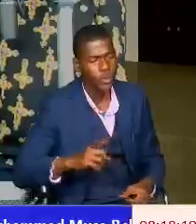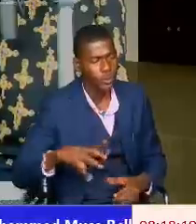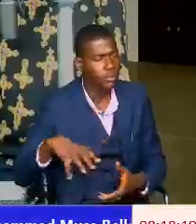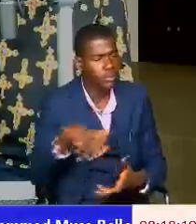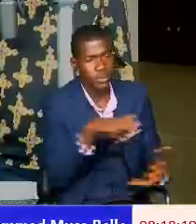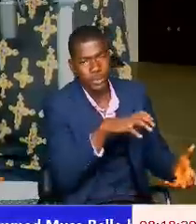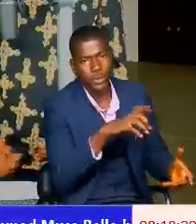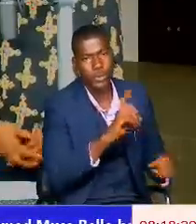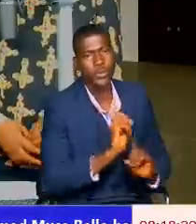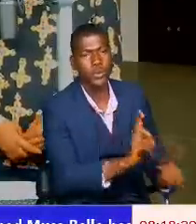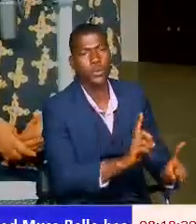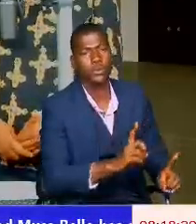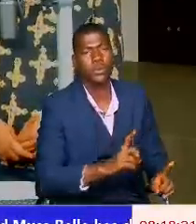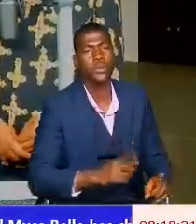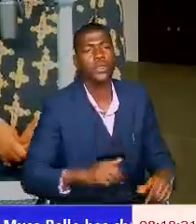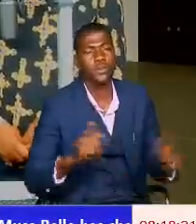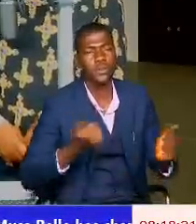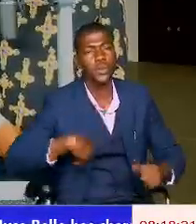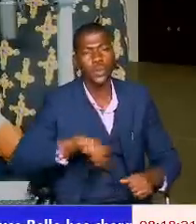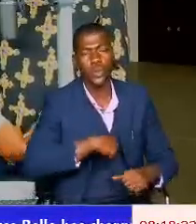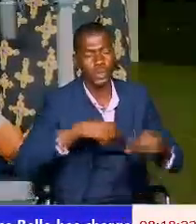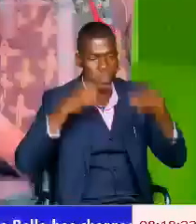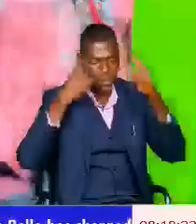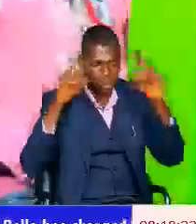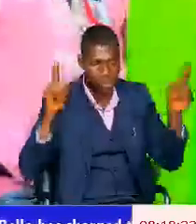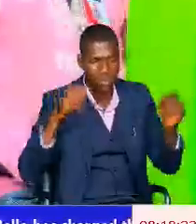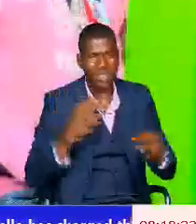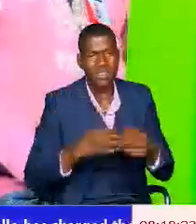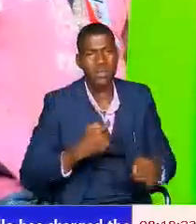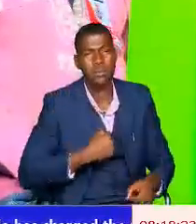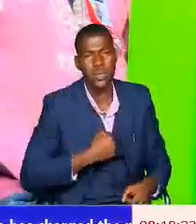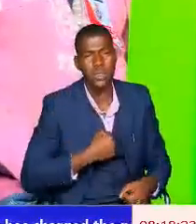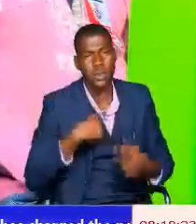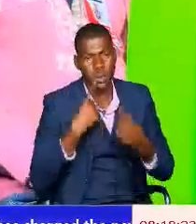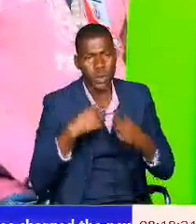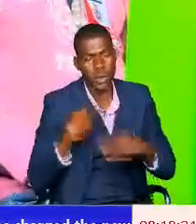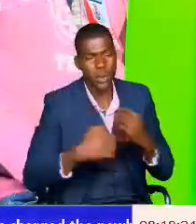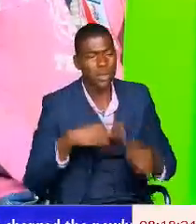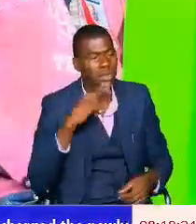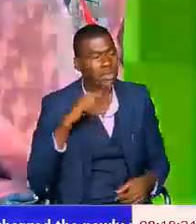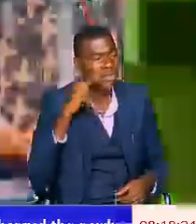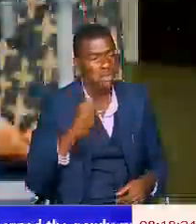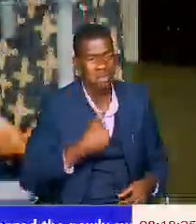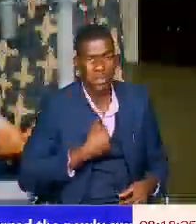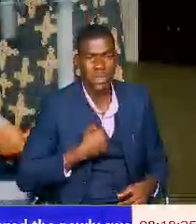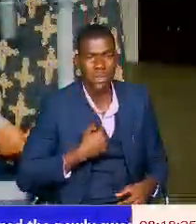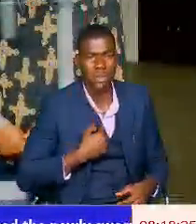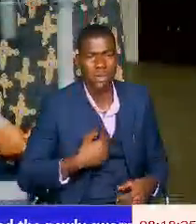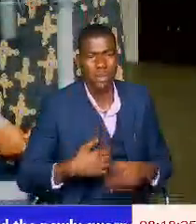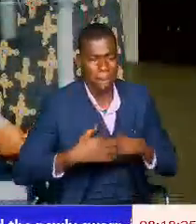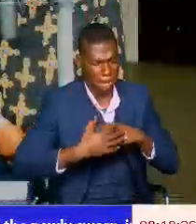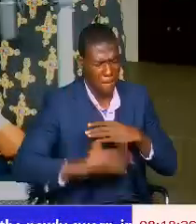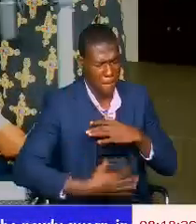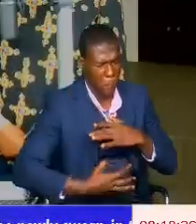May God see us through. Amen. If I talk about Nigeria matter, my blood they